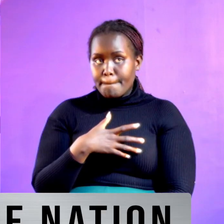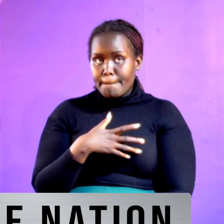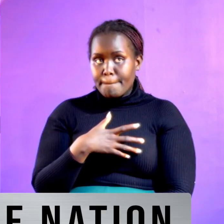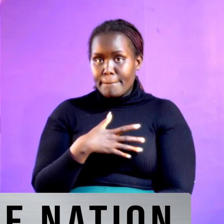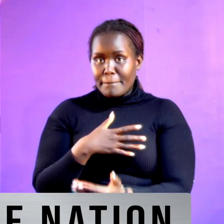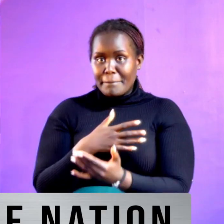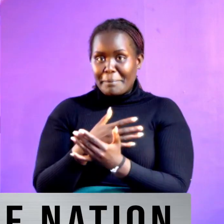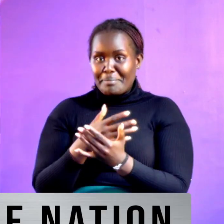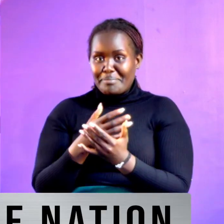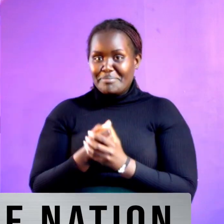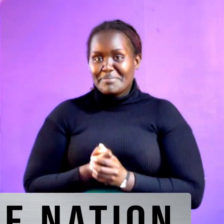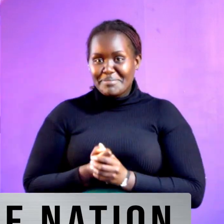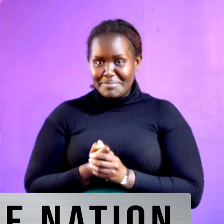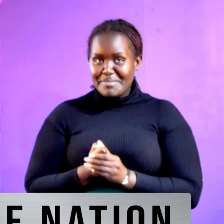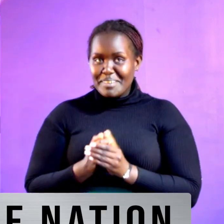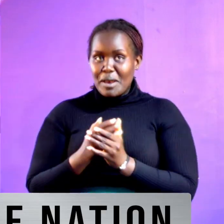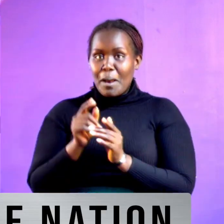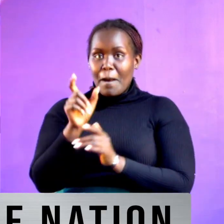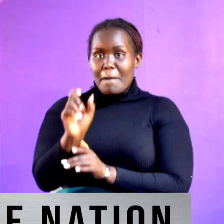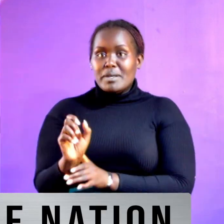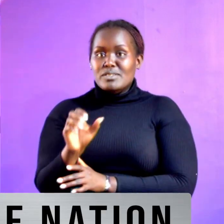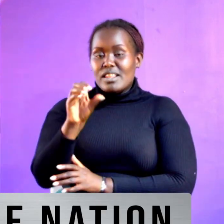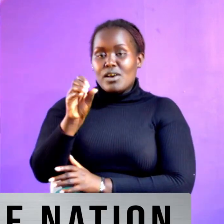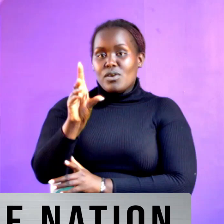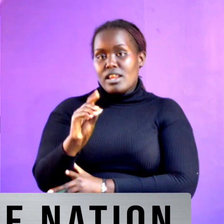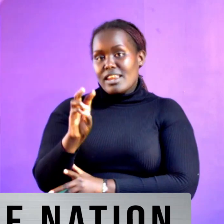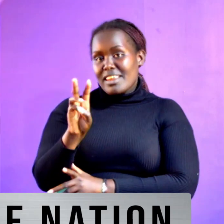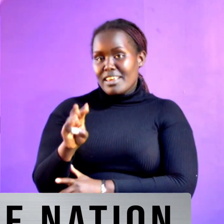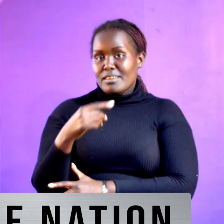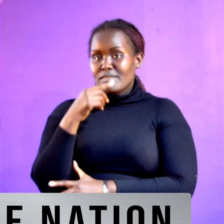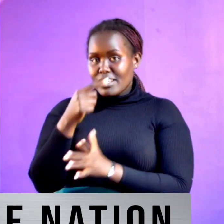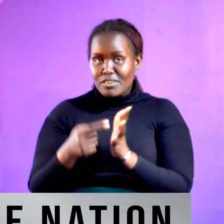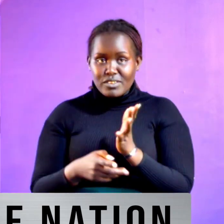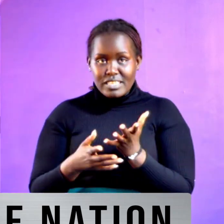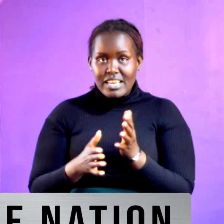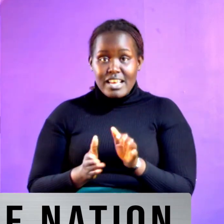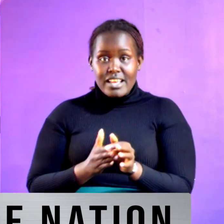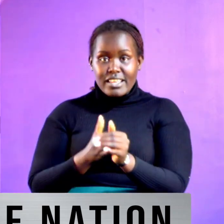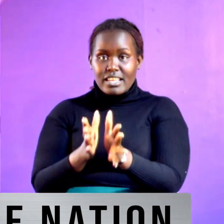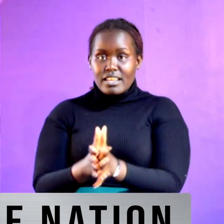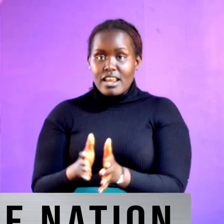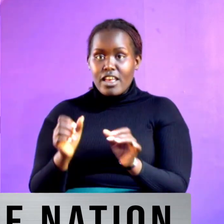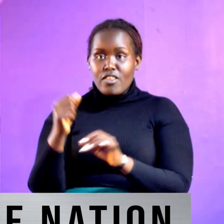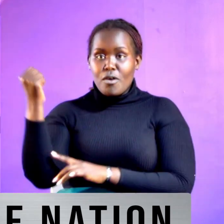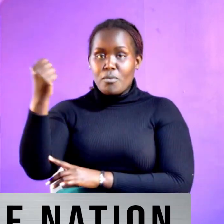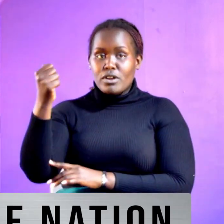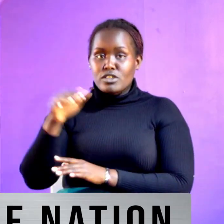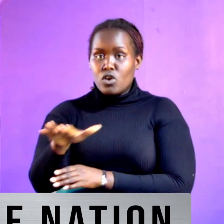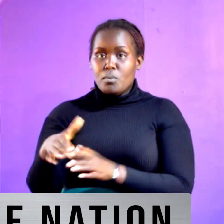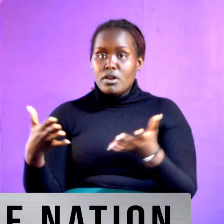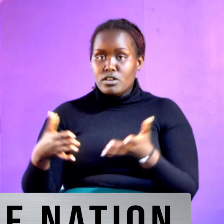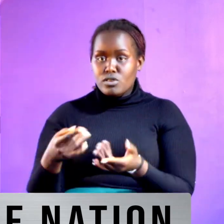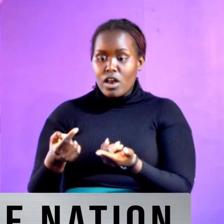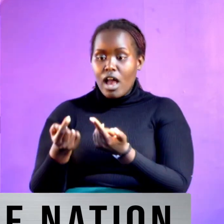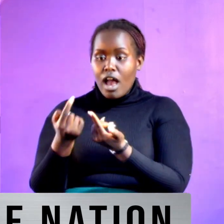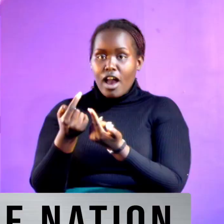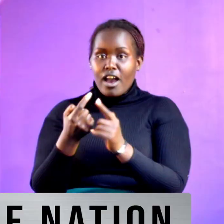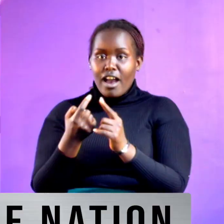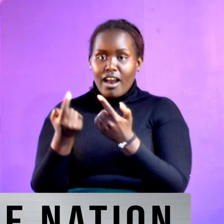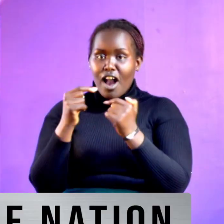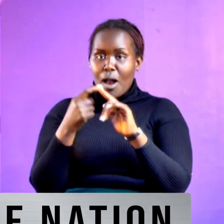as a pillar in the ODM. We Yeah. have seen his metamorphosis in the political arena, where he's coming from